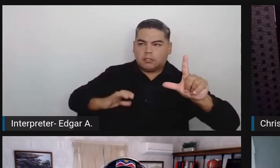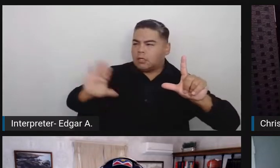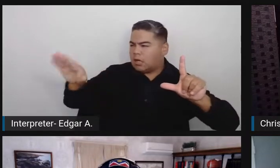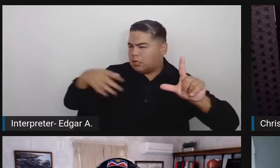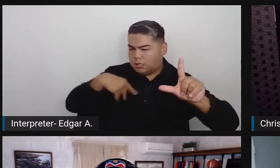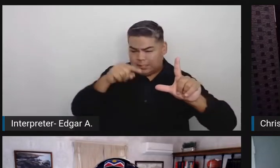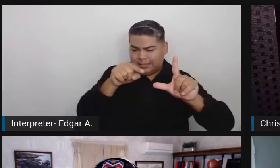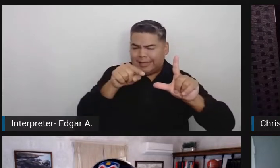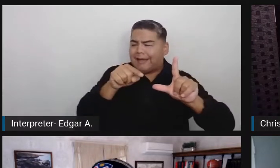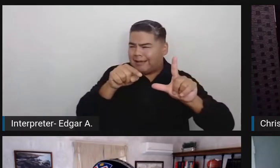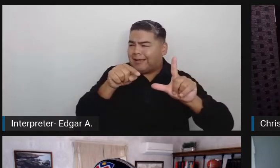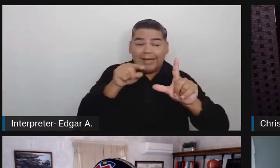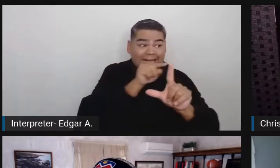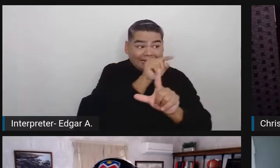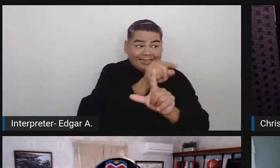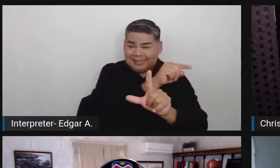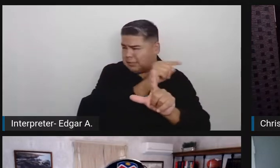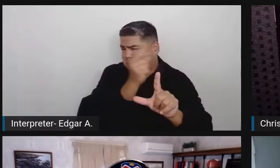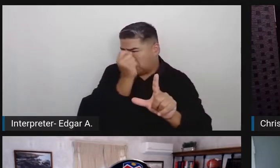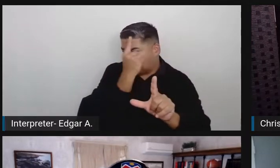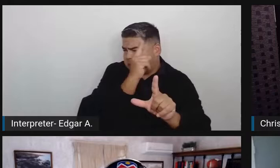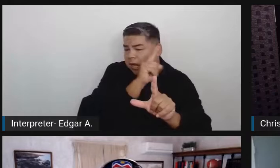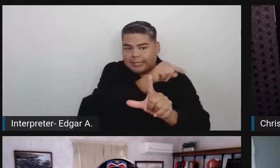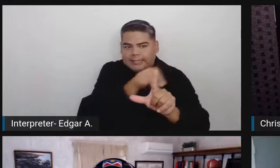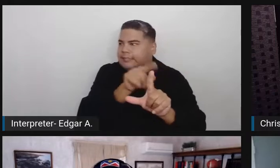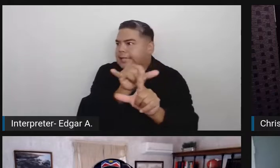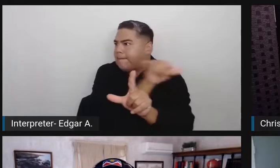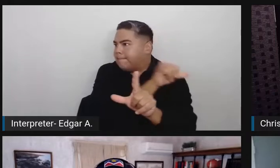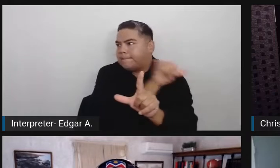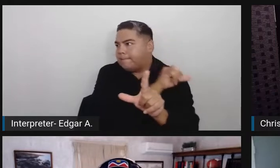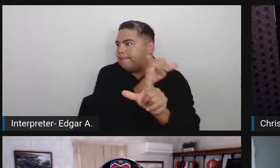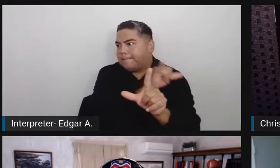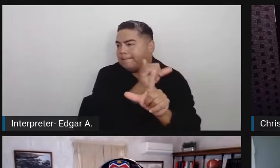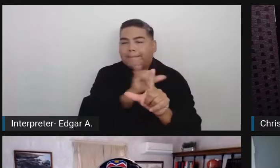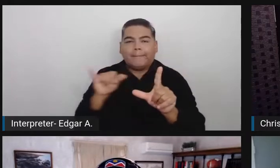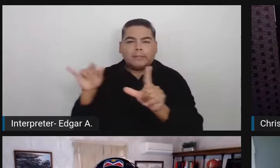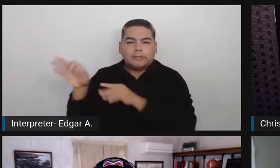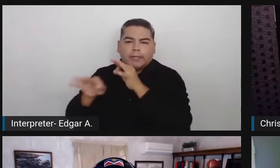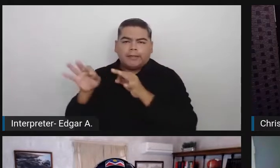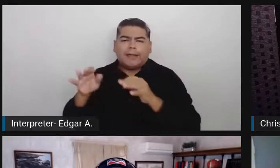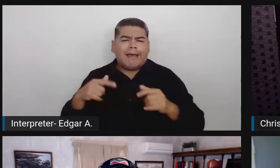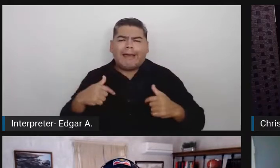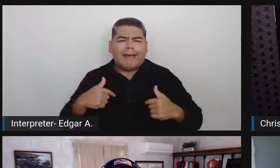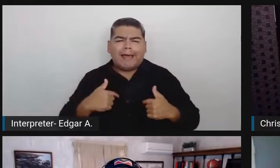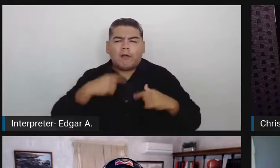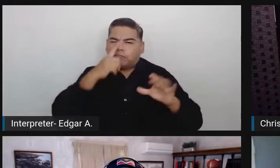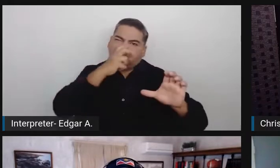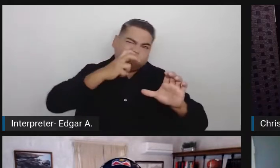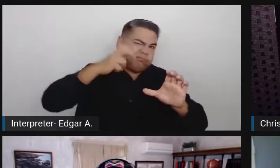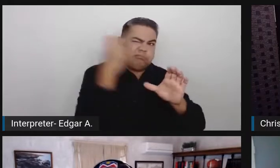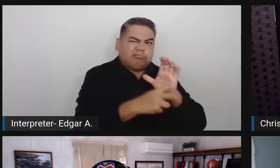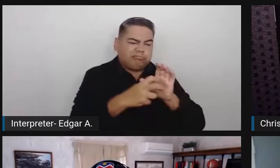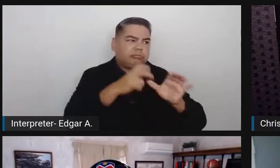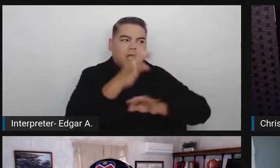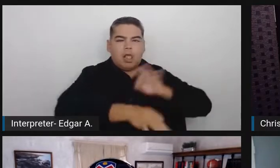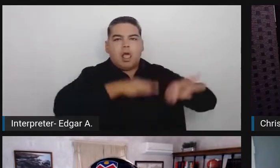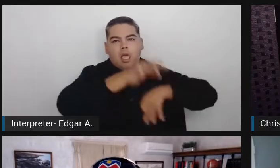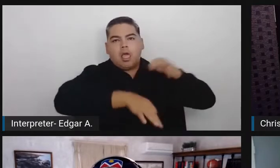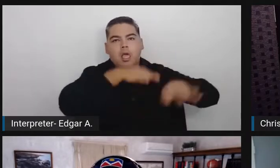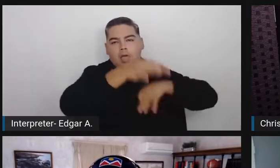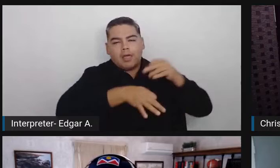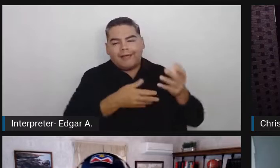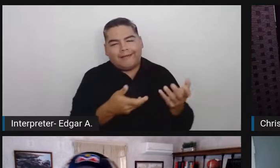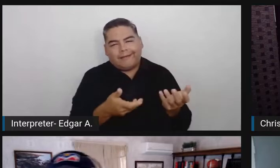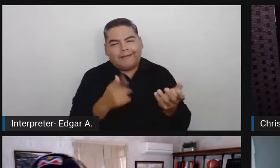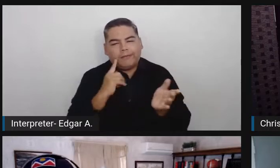But yes, I definitely will bring up the legal aspect. I don't go crazy with it, but I will talk about that. But I do bring it